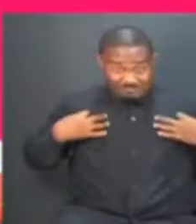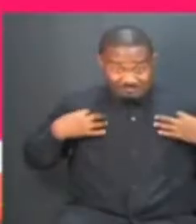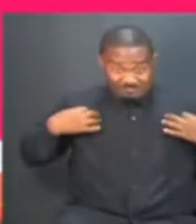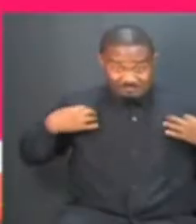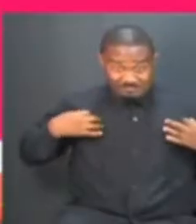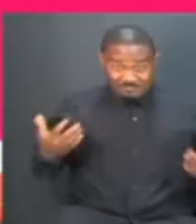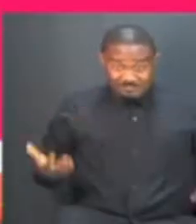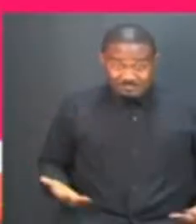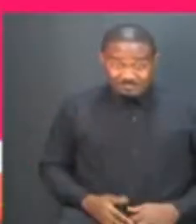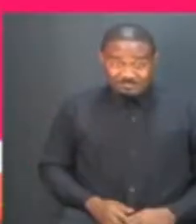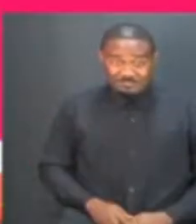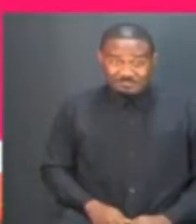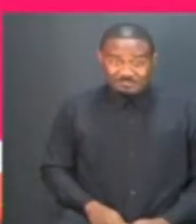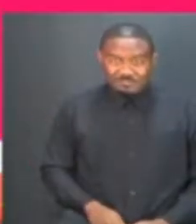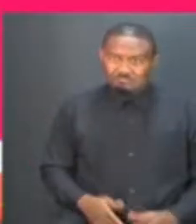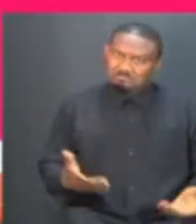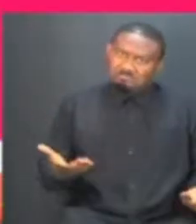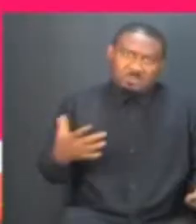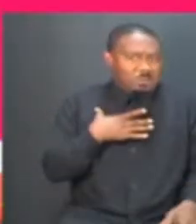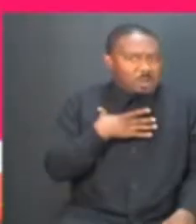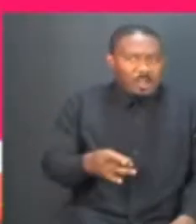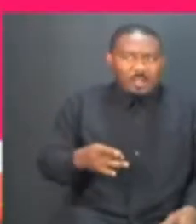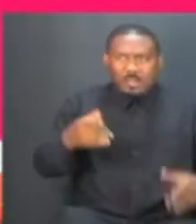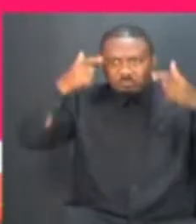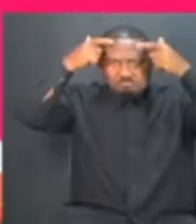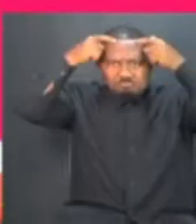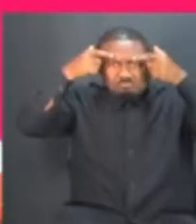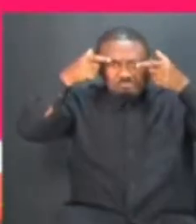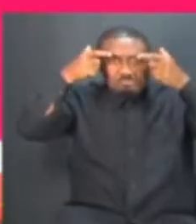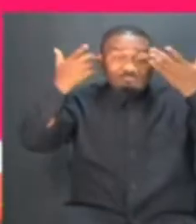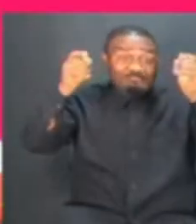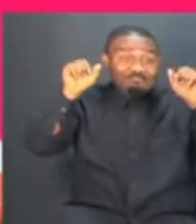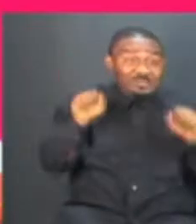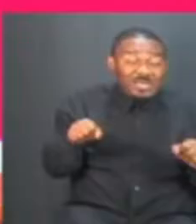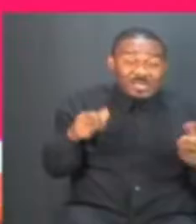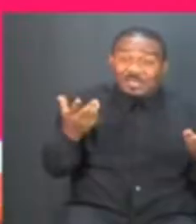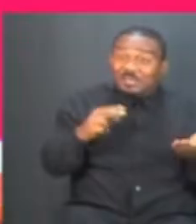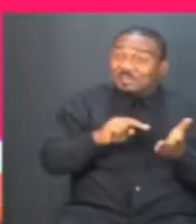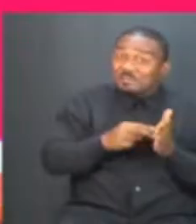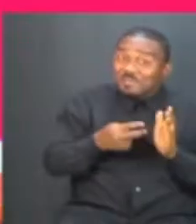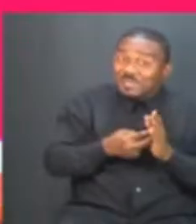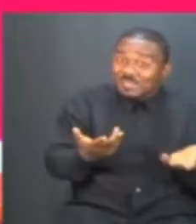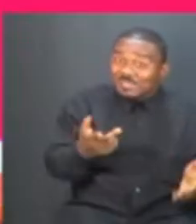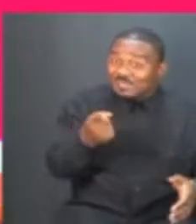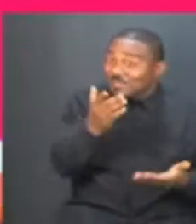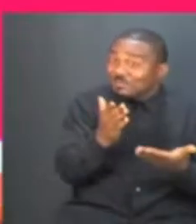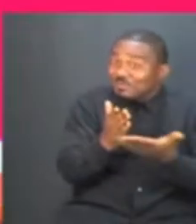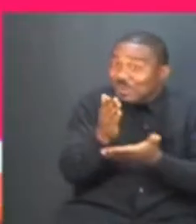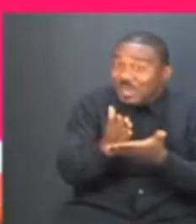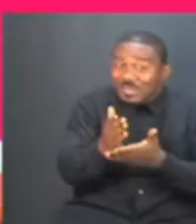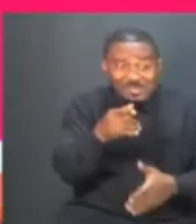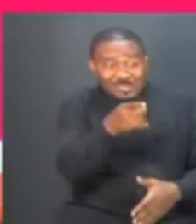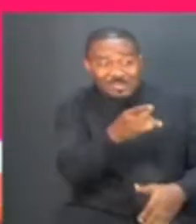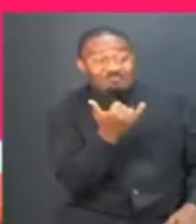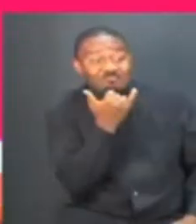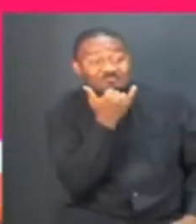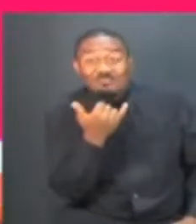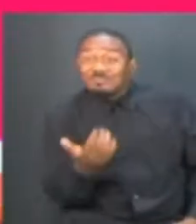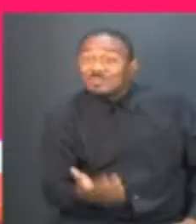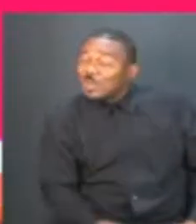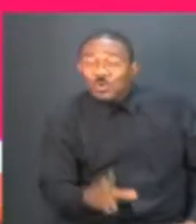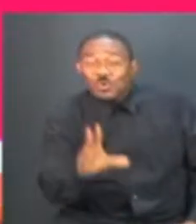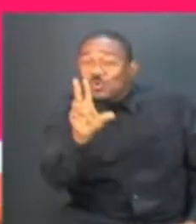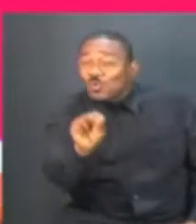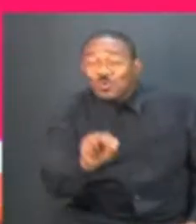it, he can put on hat. But that doesn't mean that you are putting it on without a hat means that you